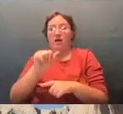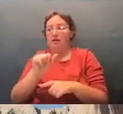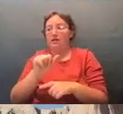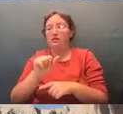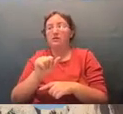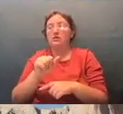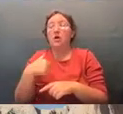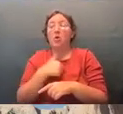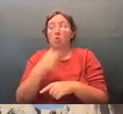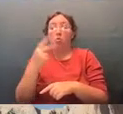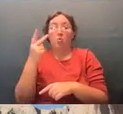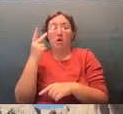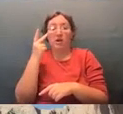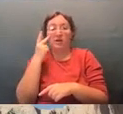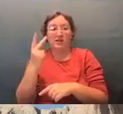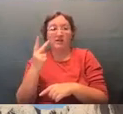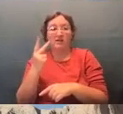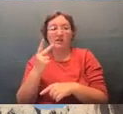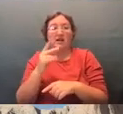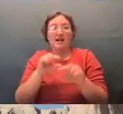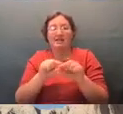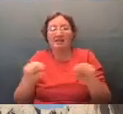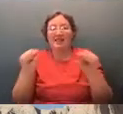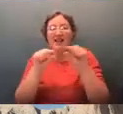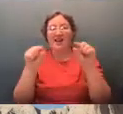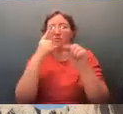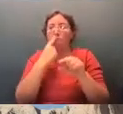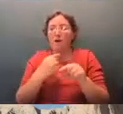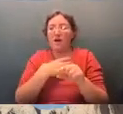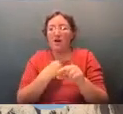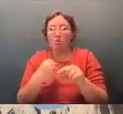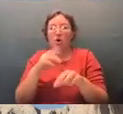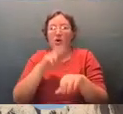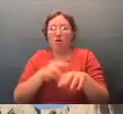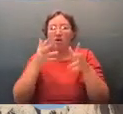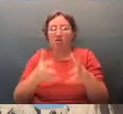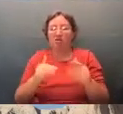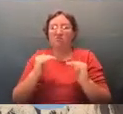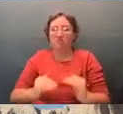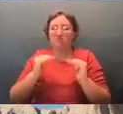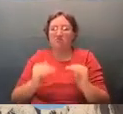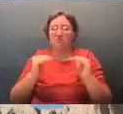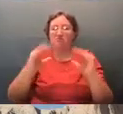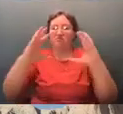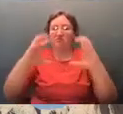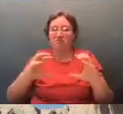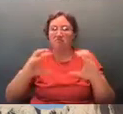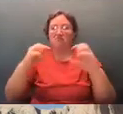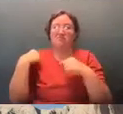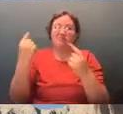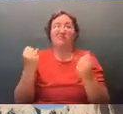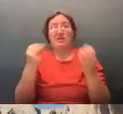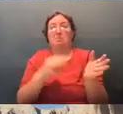here are layers of red and white sediment that have been deposited over millions of years. And then over the top